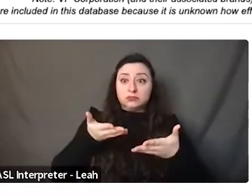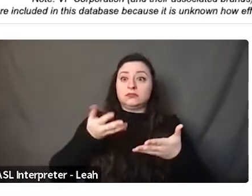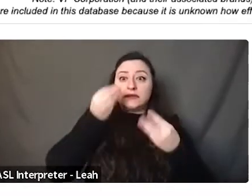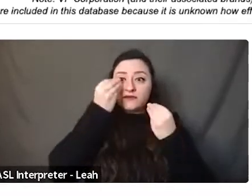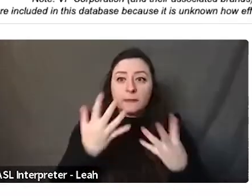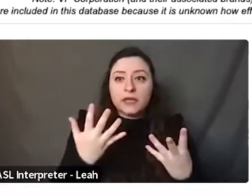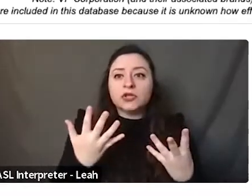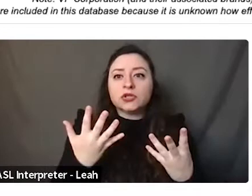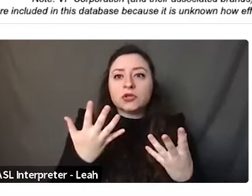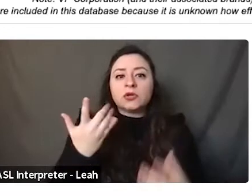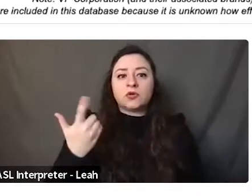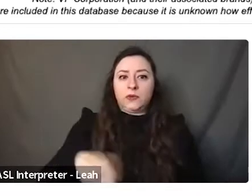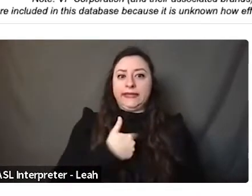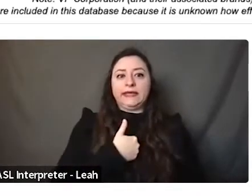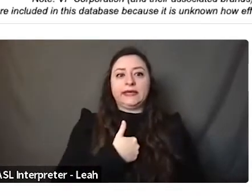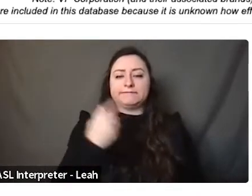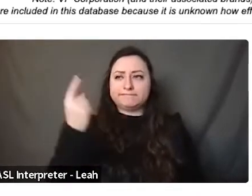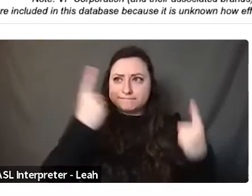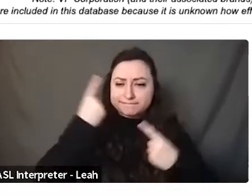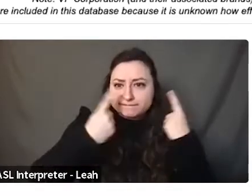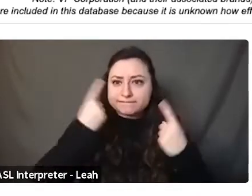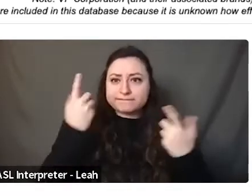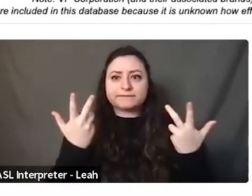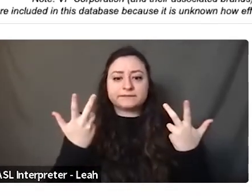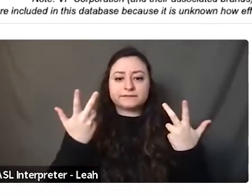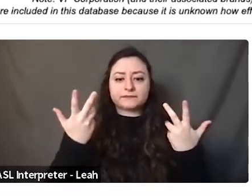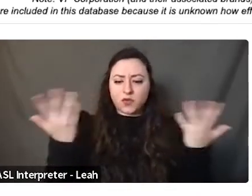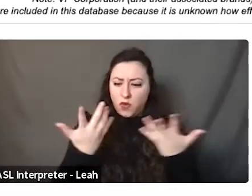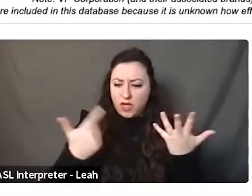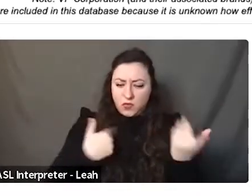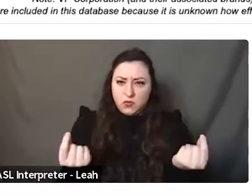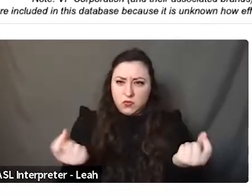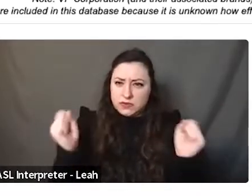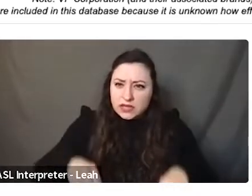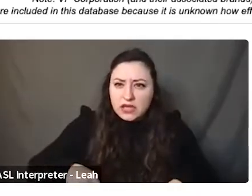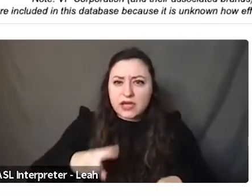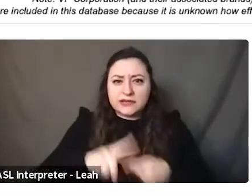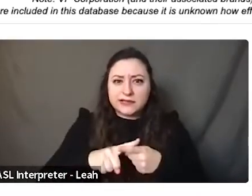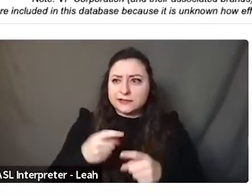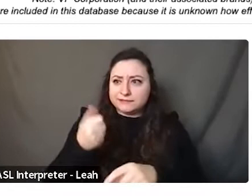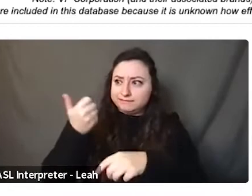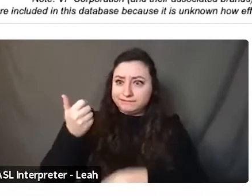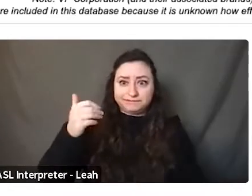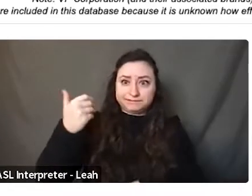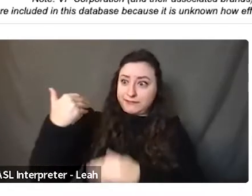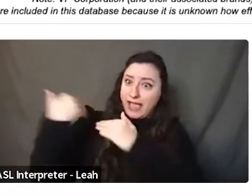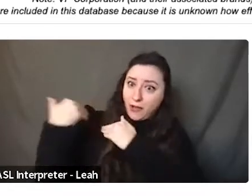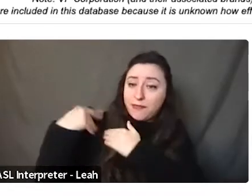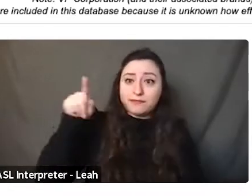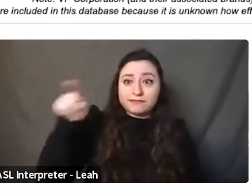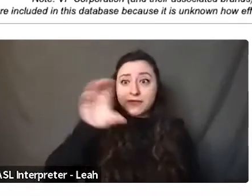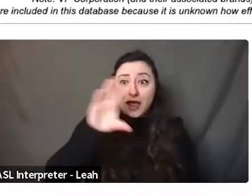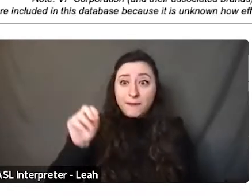information, we, were thinking to ourselves, well, what can we do to hold these brands accountable for real? Because